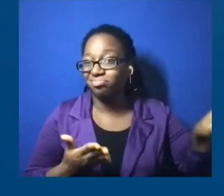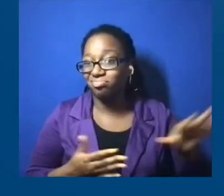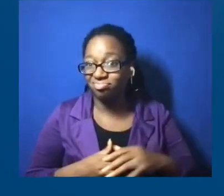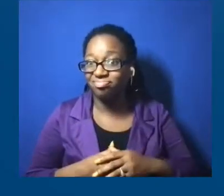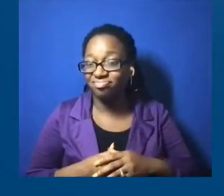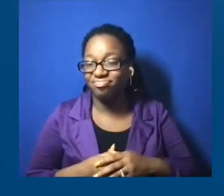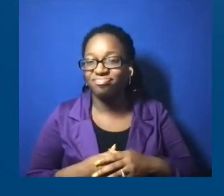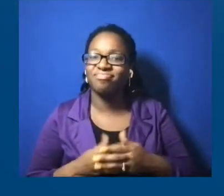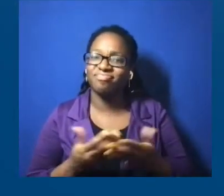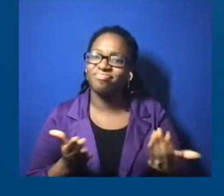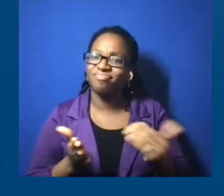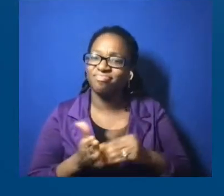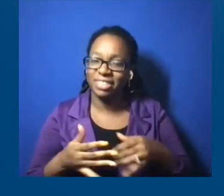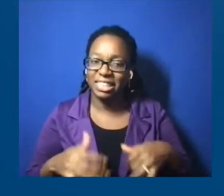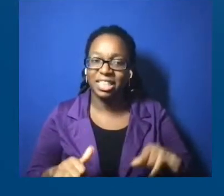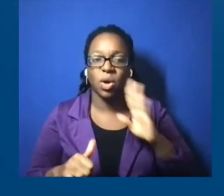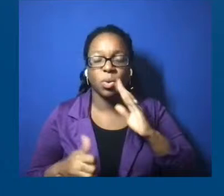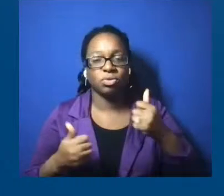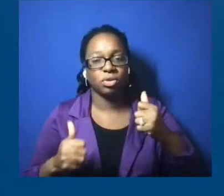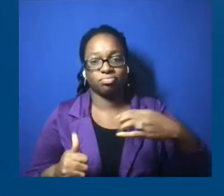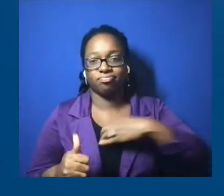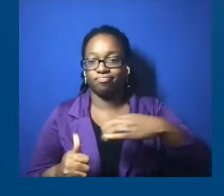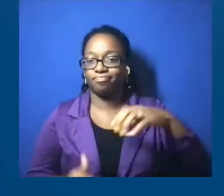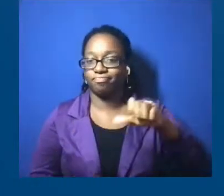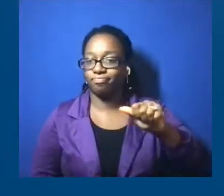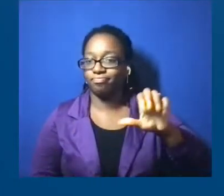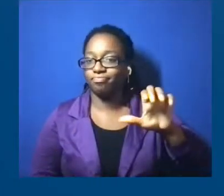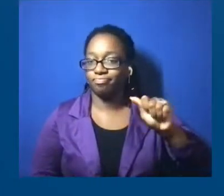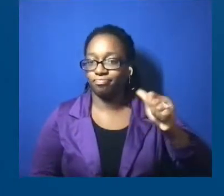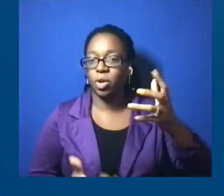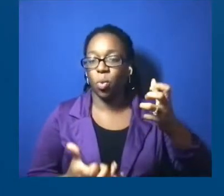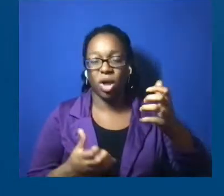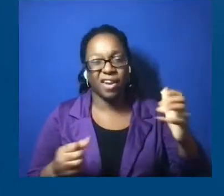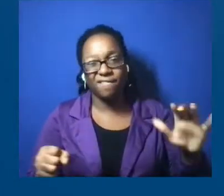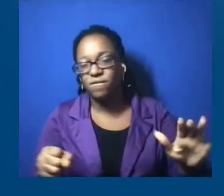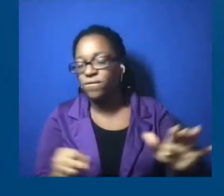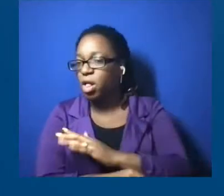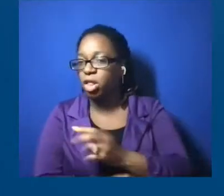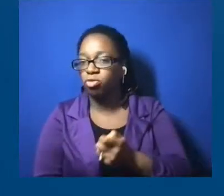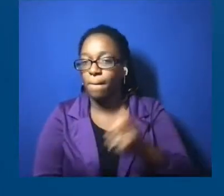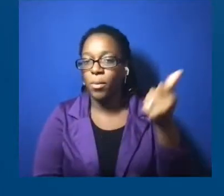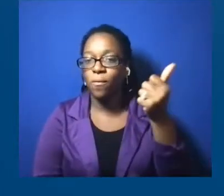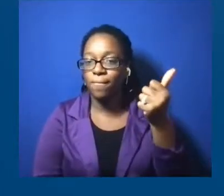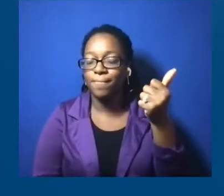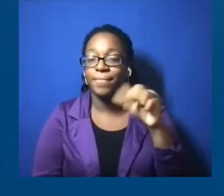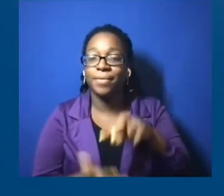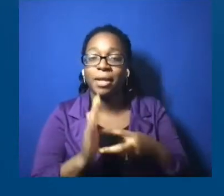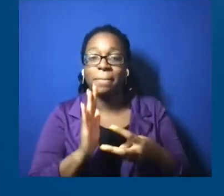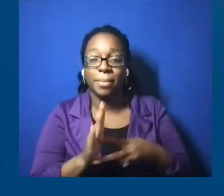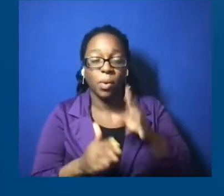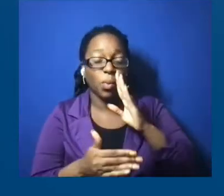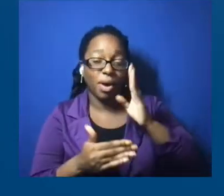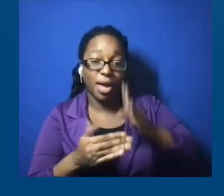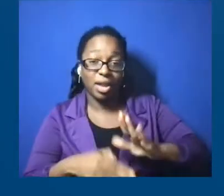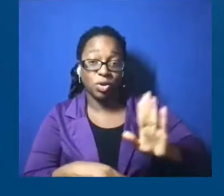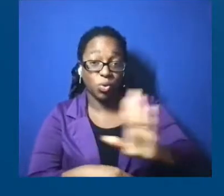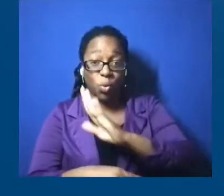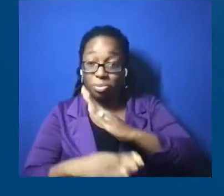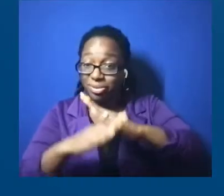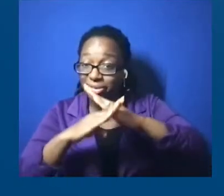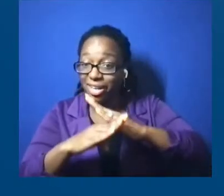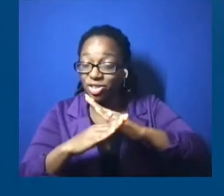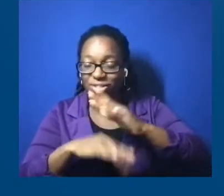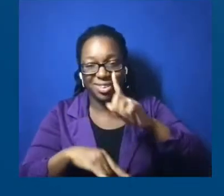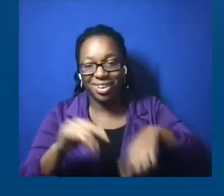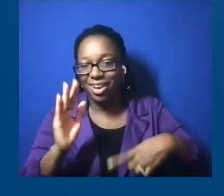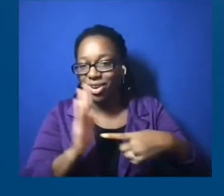still determined to repeal the entire Affordable Care Act. That means an end to the protections for tens of millions of people who can't afford